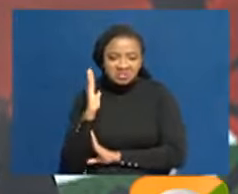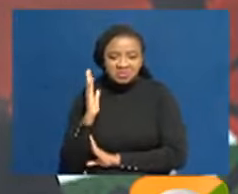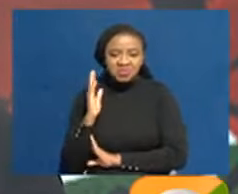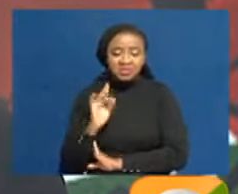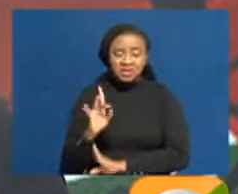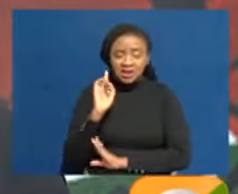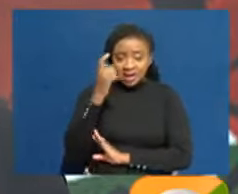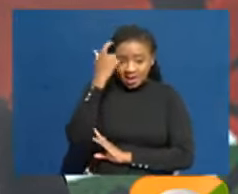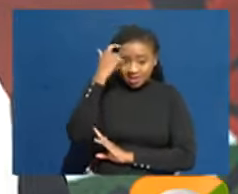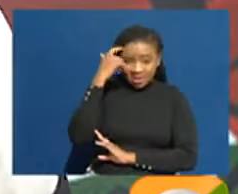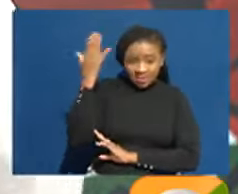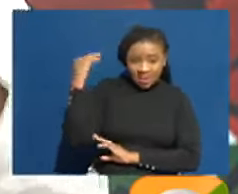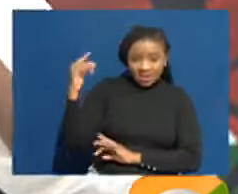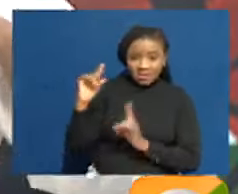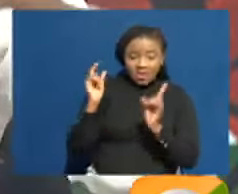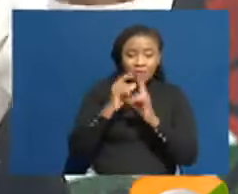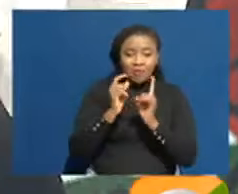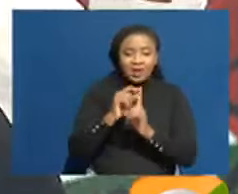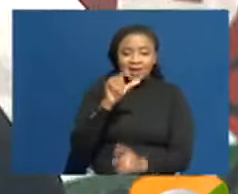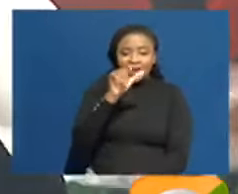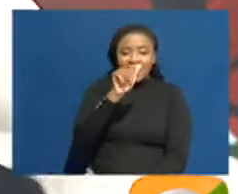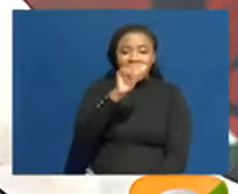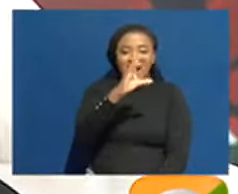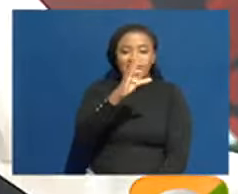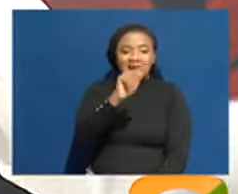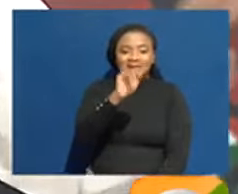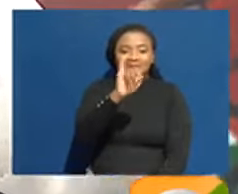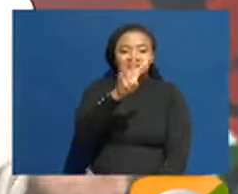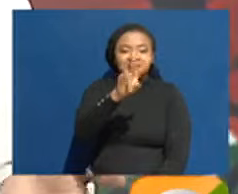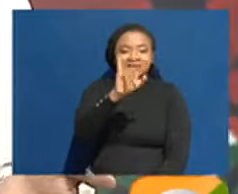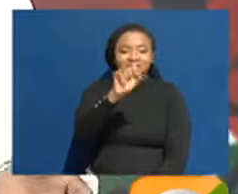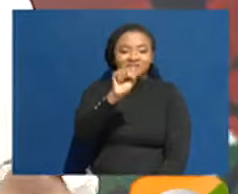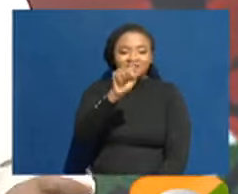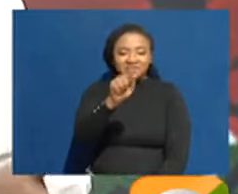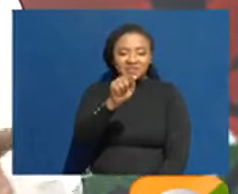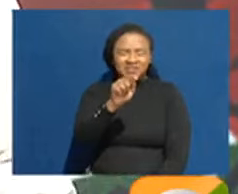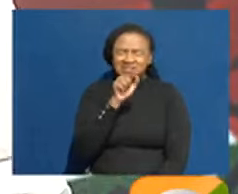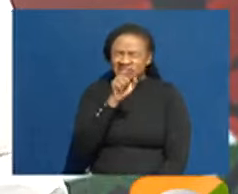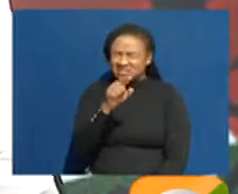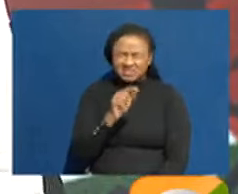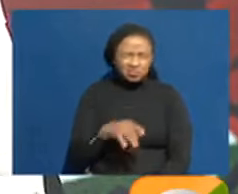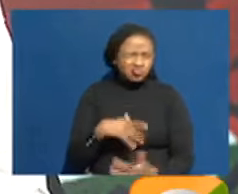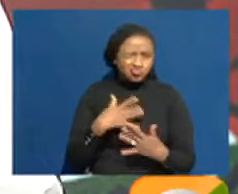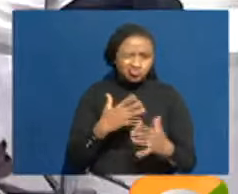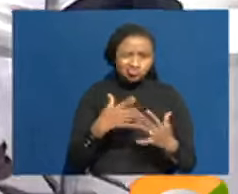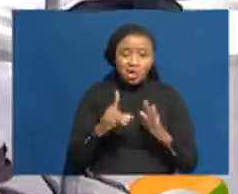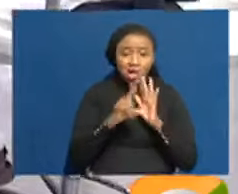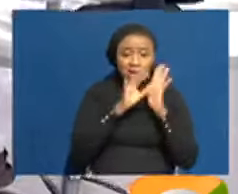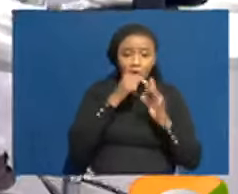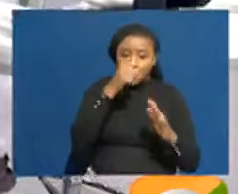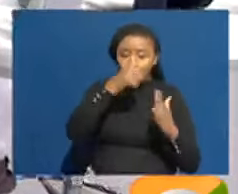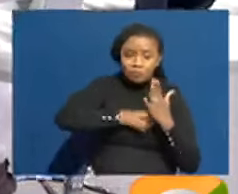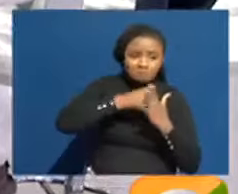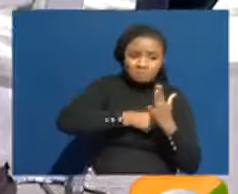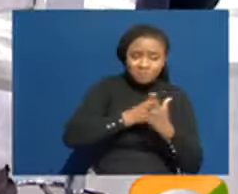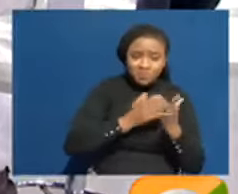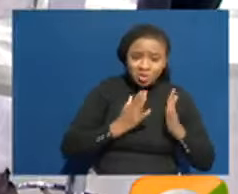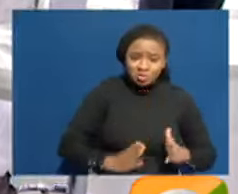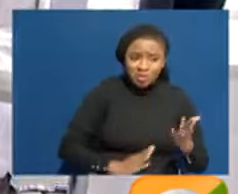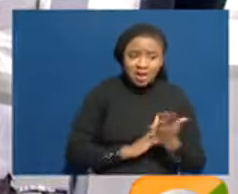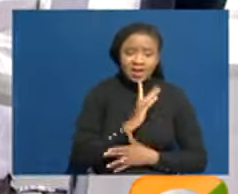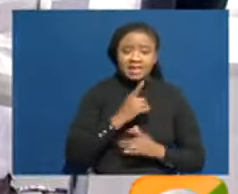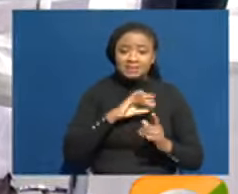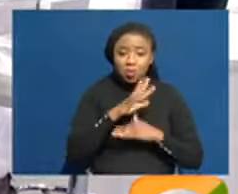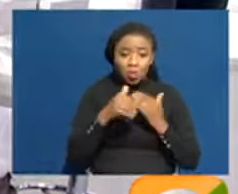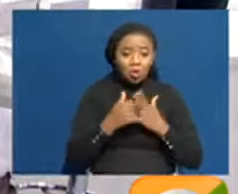was derogatory. The time activists were celebrated. The lawyers who pushed very hard, the human rights activists were